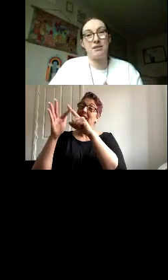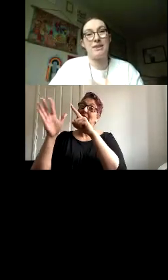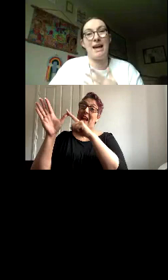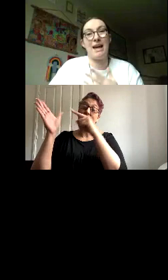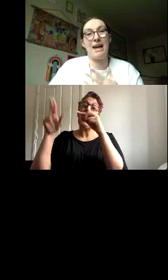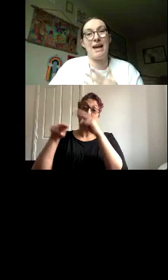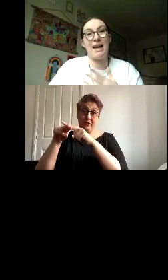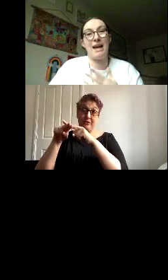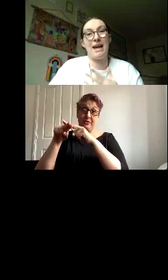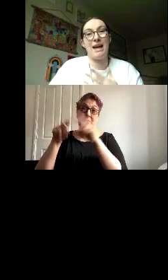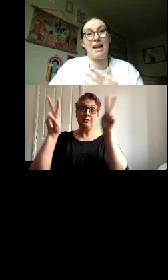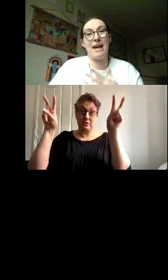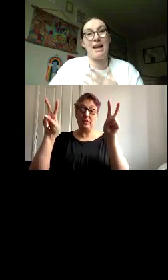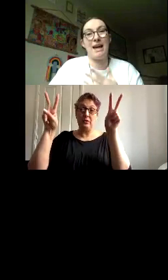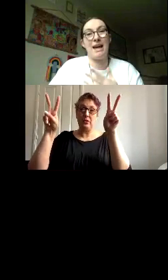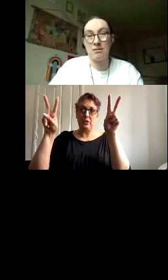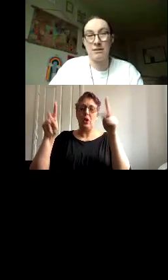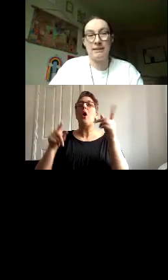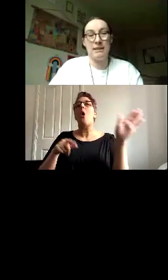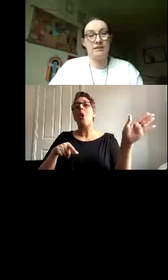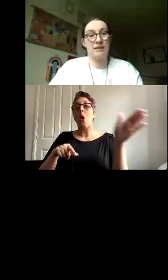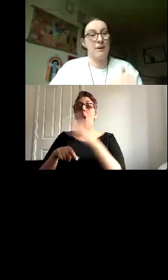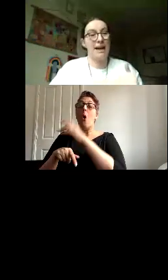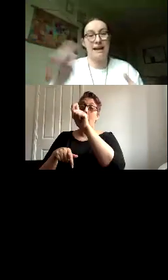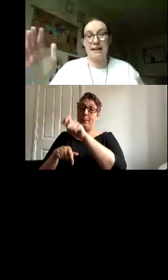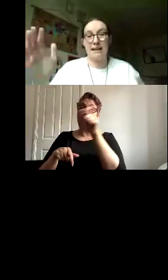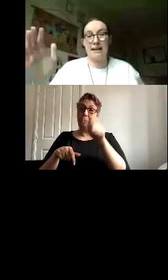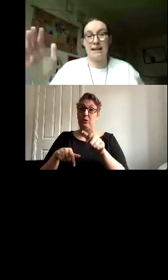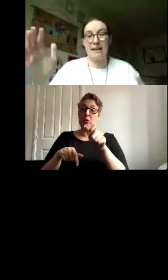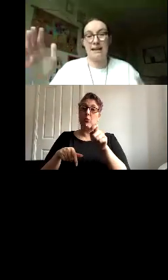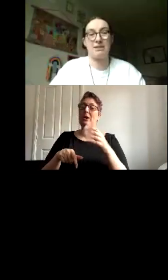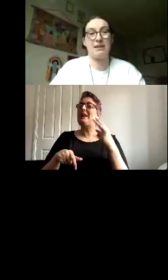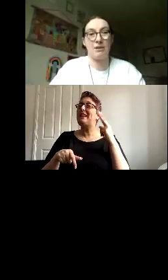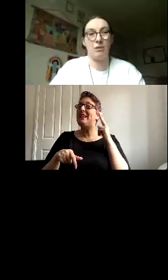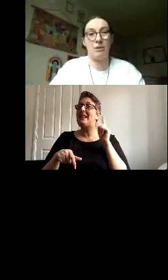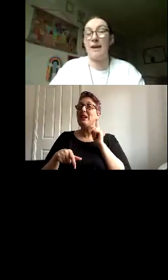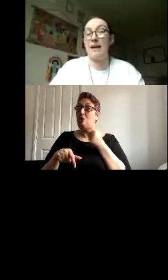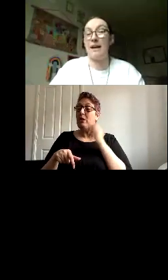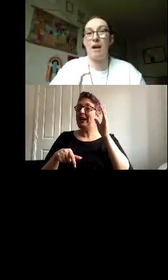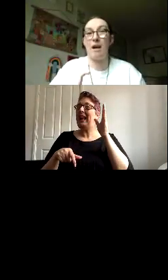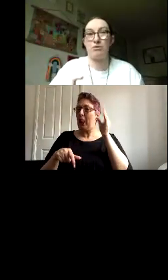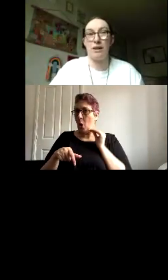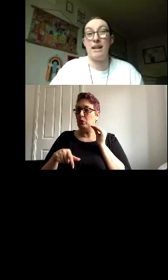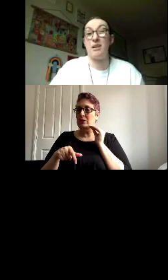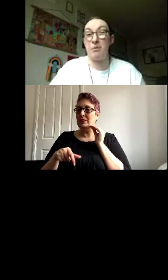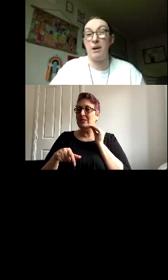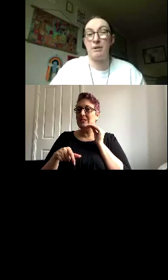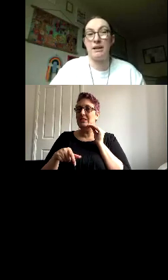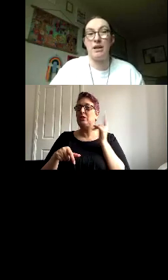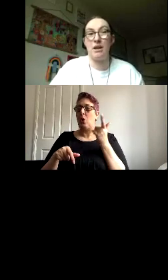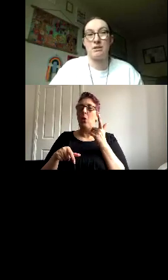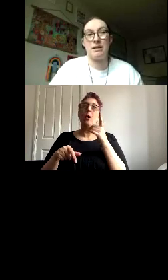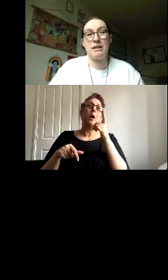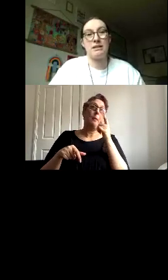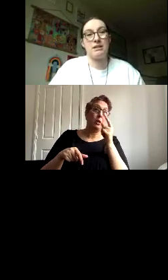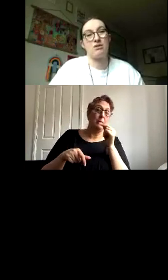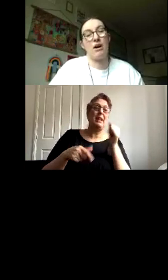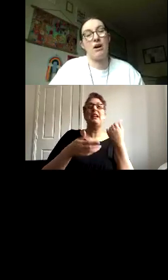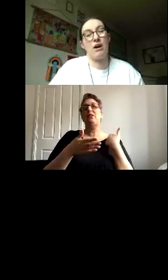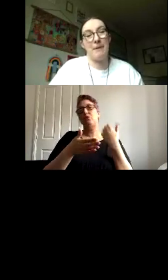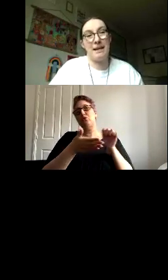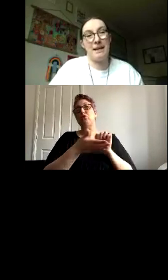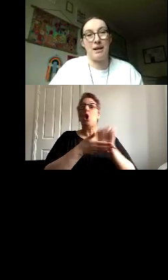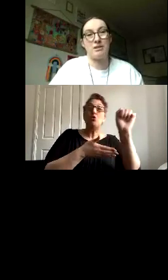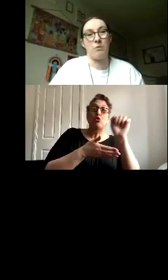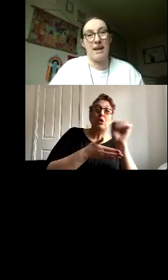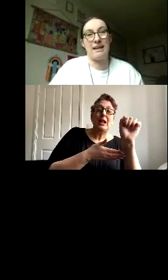with any level of hearing loss. So any level of hearing loss at all, and that can be culturally and appropriately used to describe